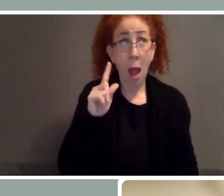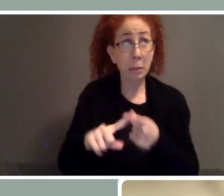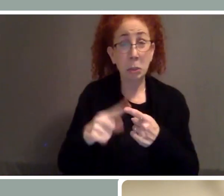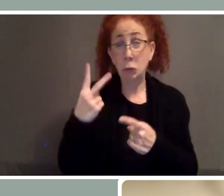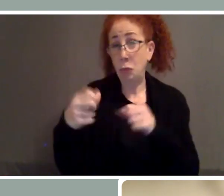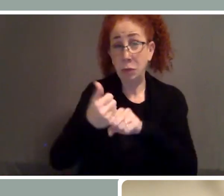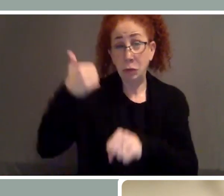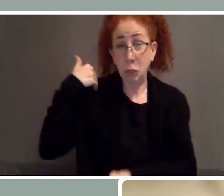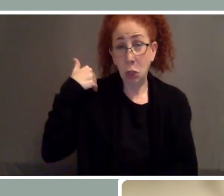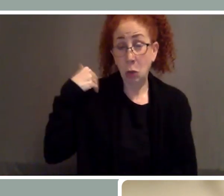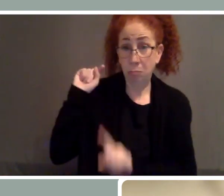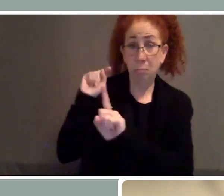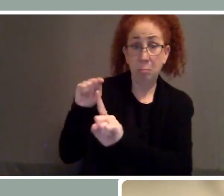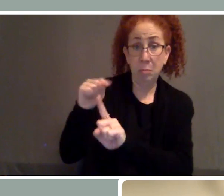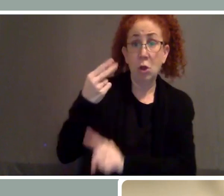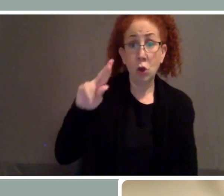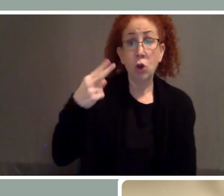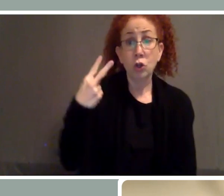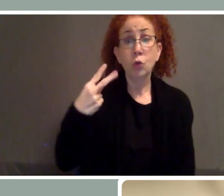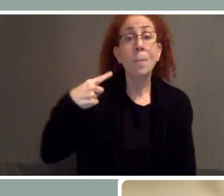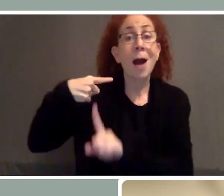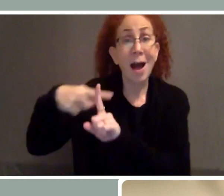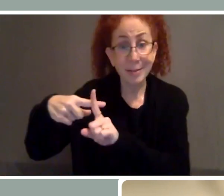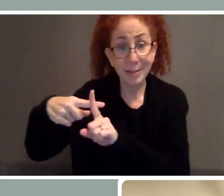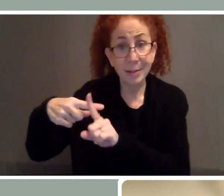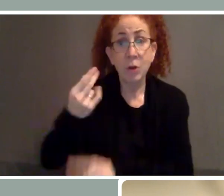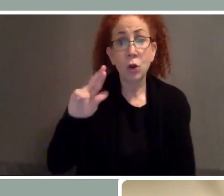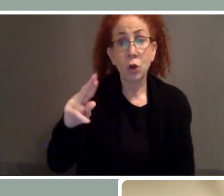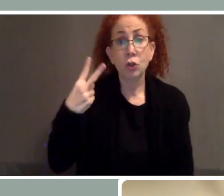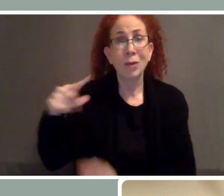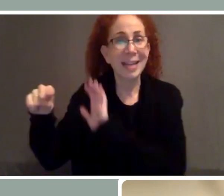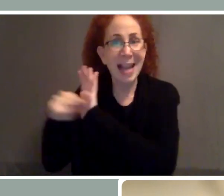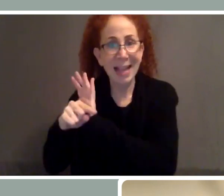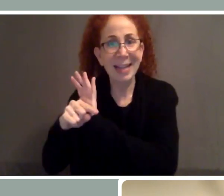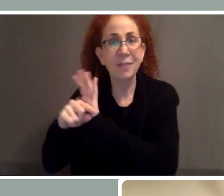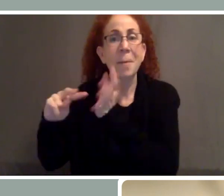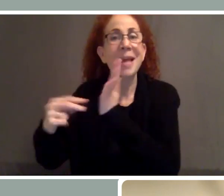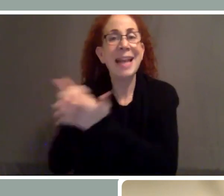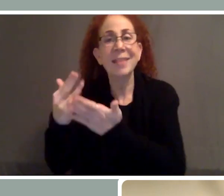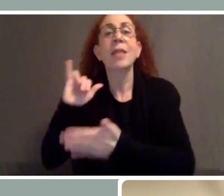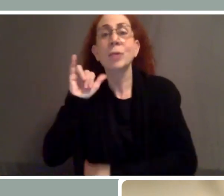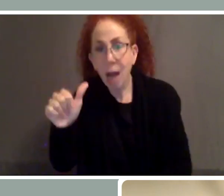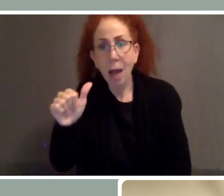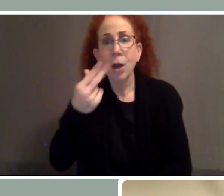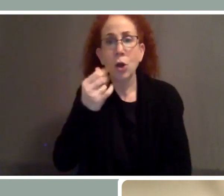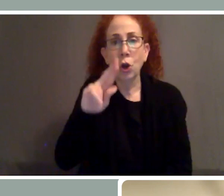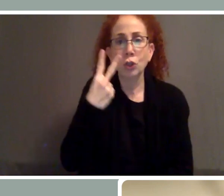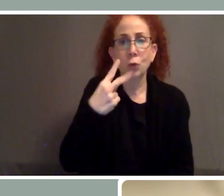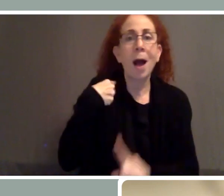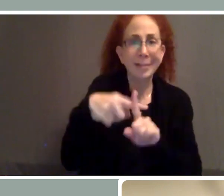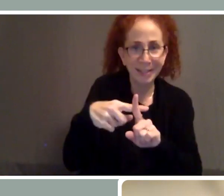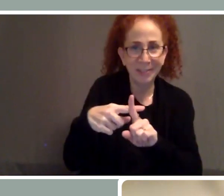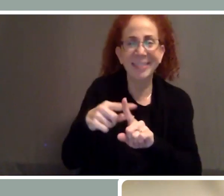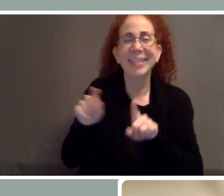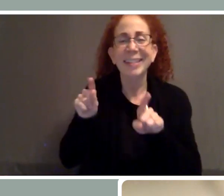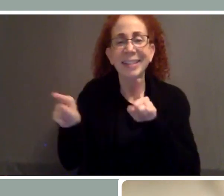years ago was HER2 positive, and HER2 negative was anything that wasn't HER2 positive. And I think for anyone who's